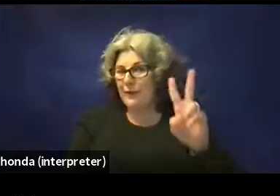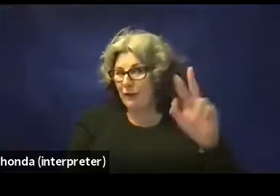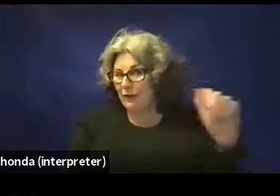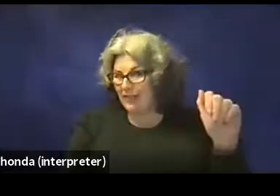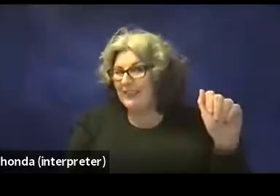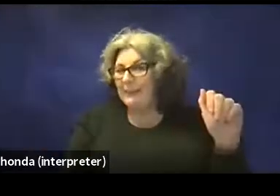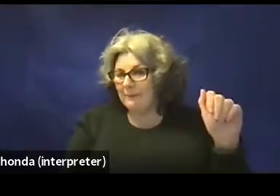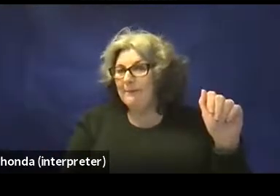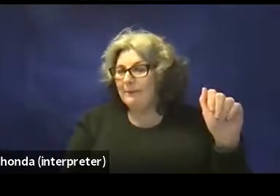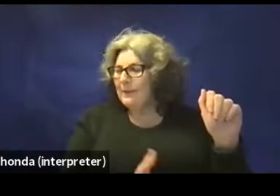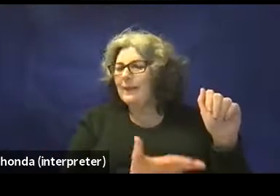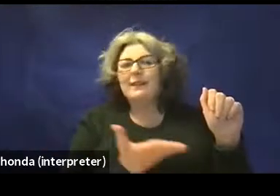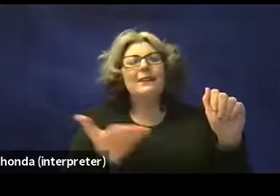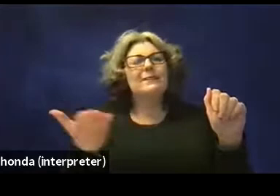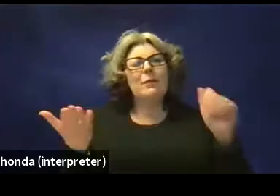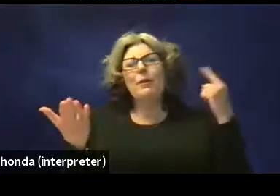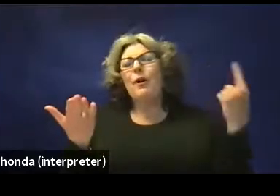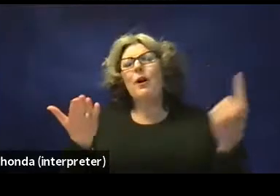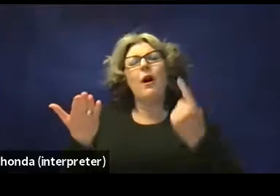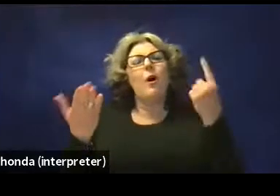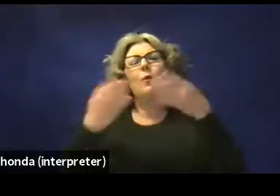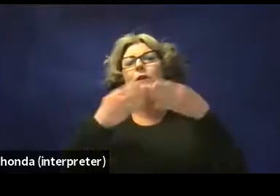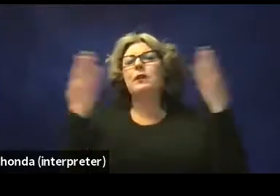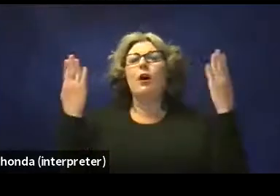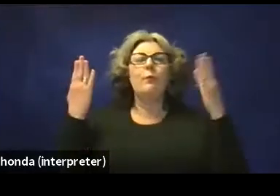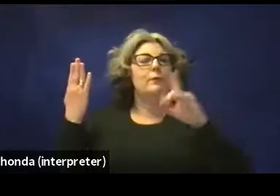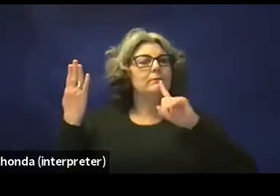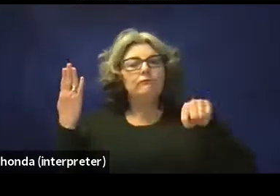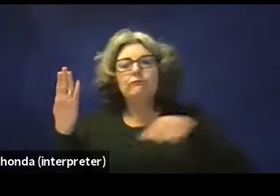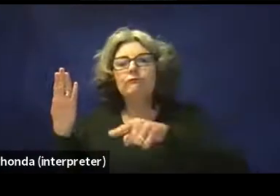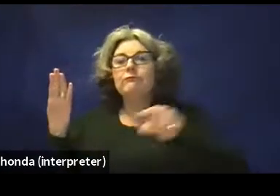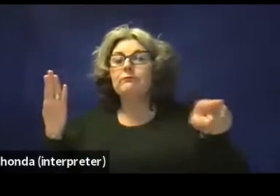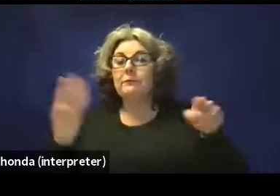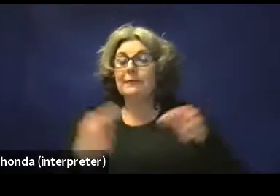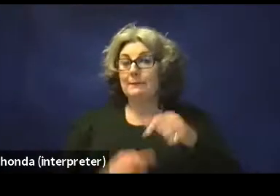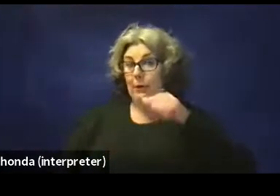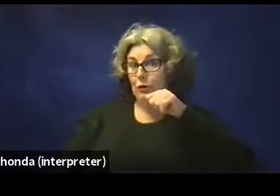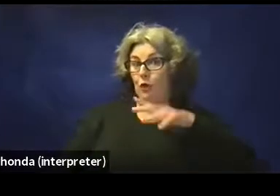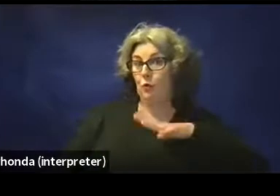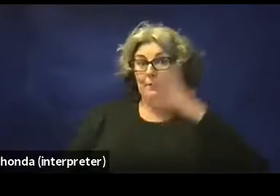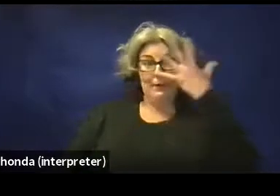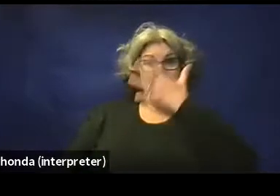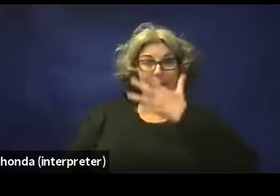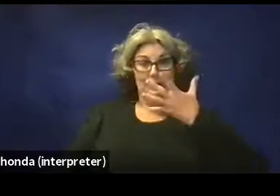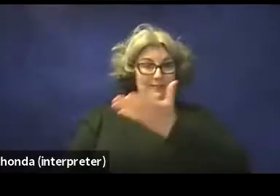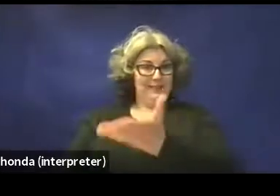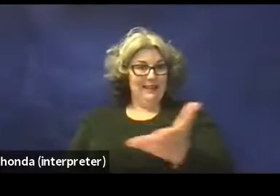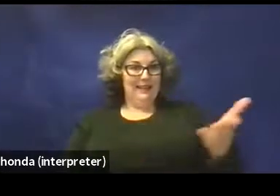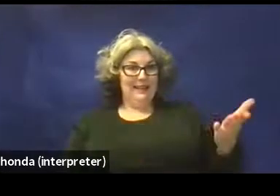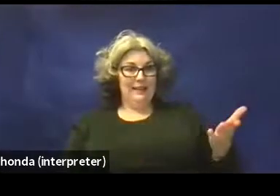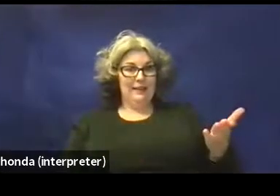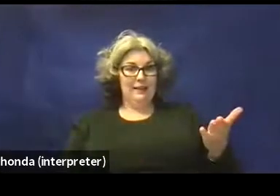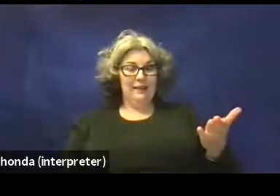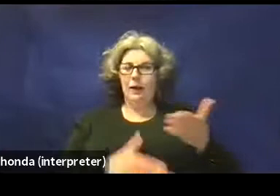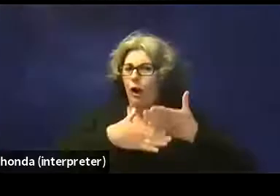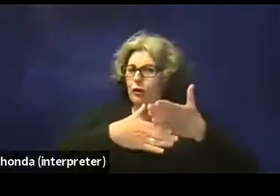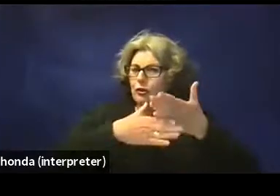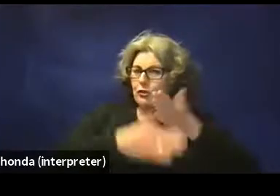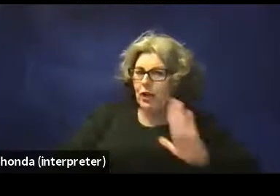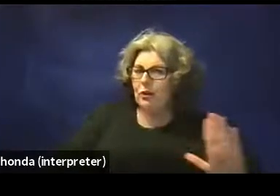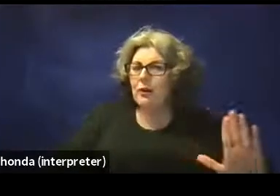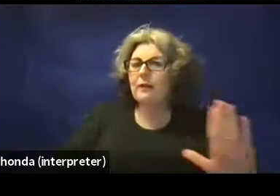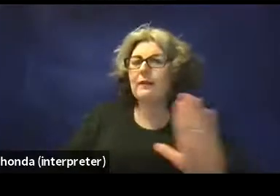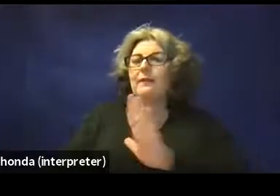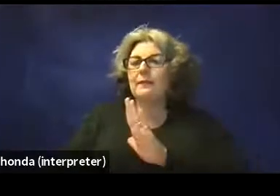so we are always open to making sure, especially women who look like them, are coming in sharing